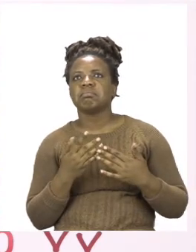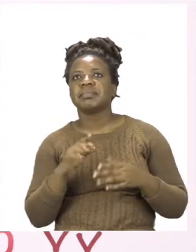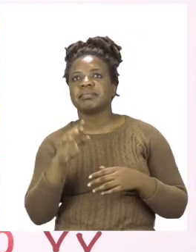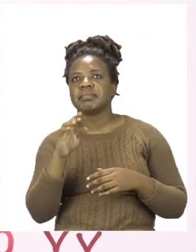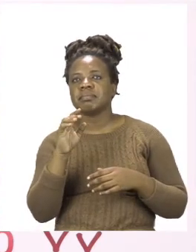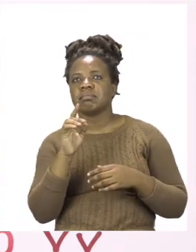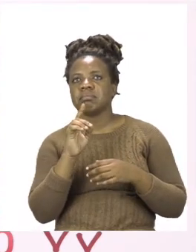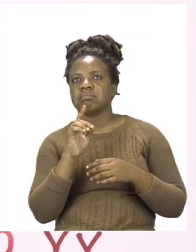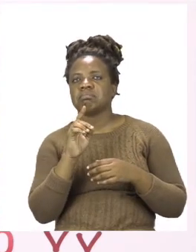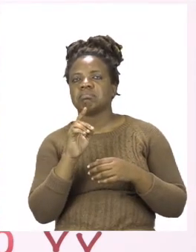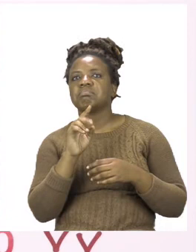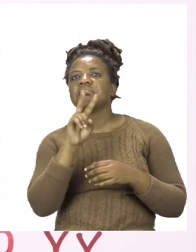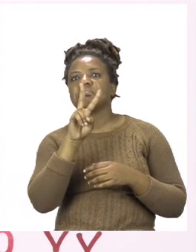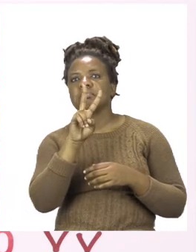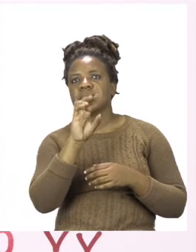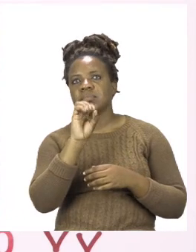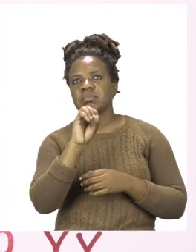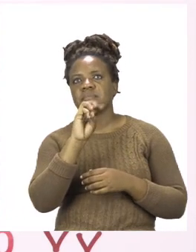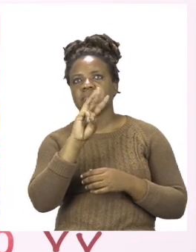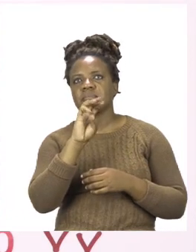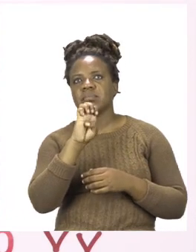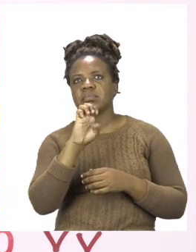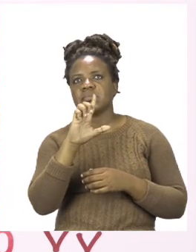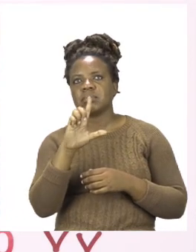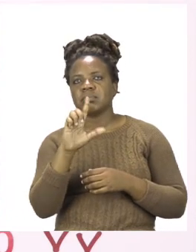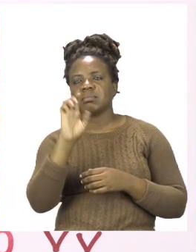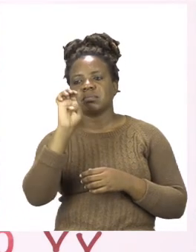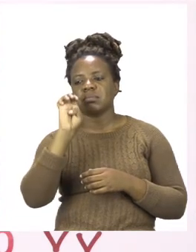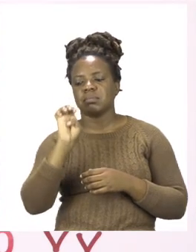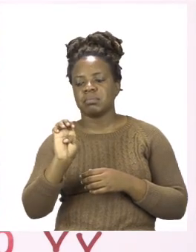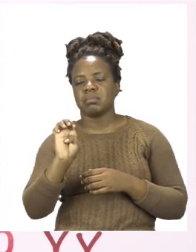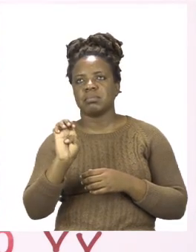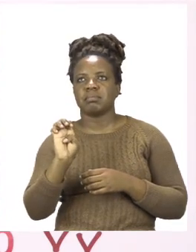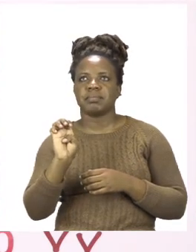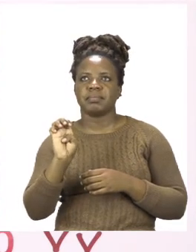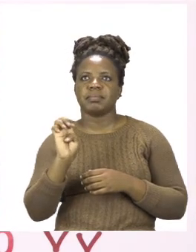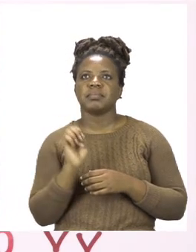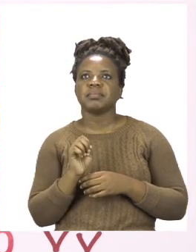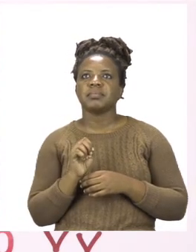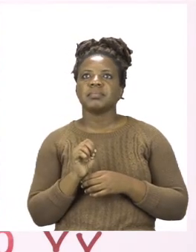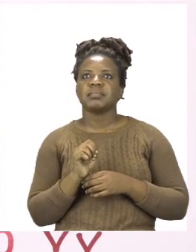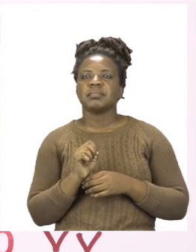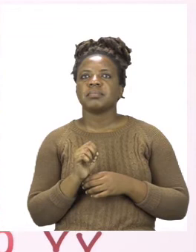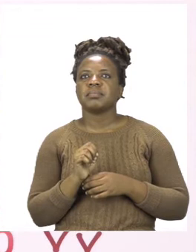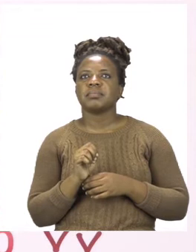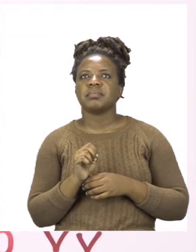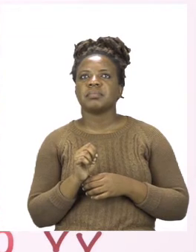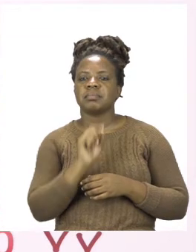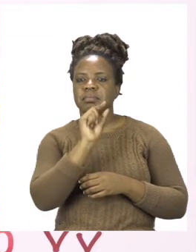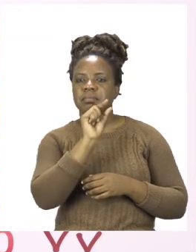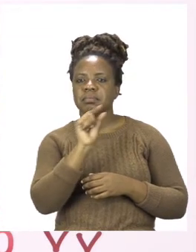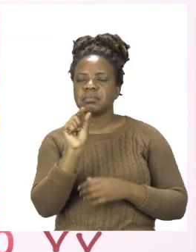the vowel A. So we want to put the words. Now with a crossword